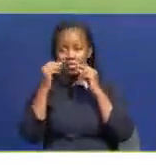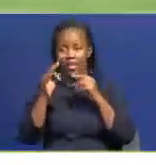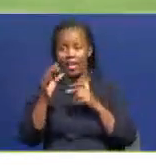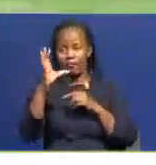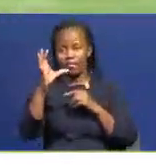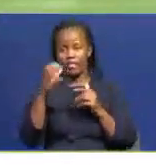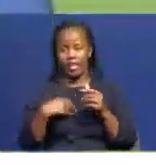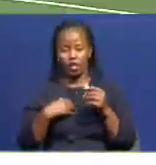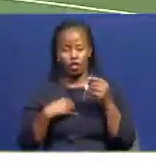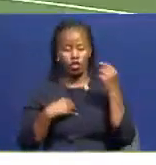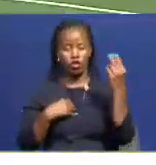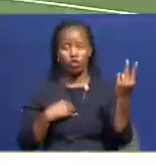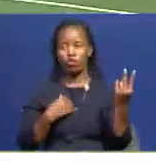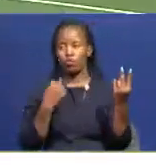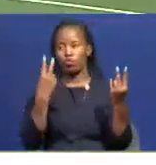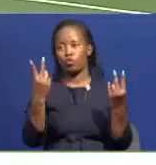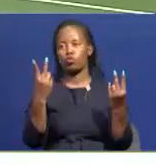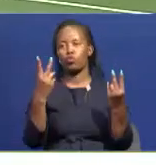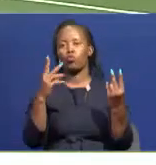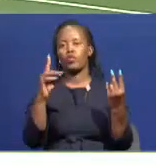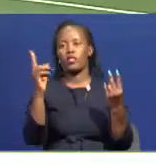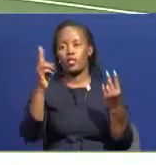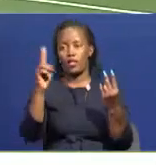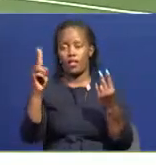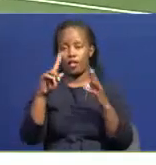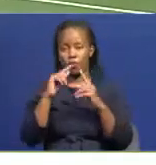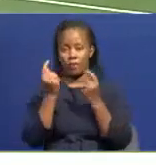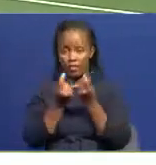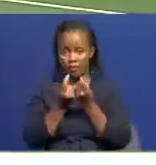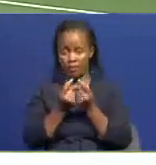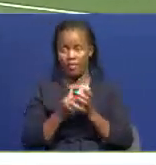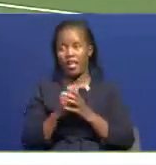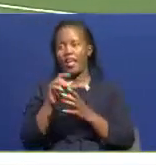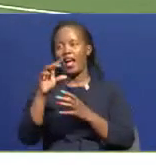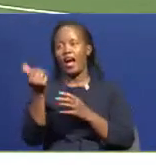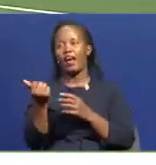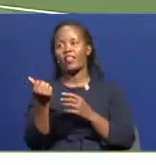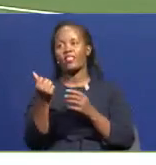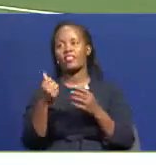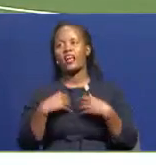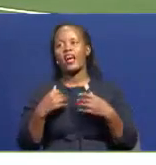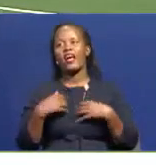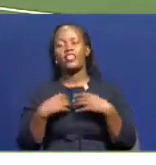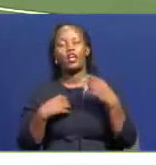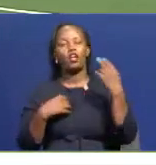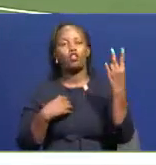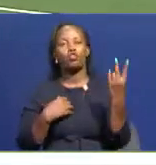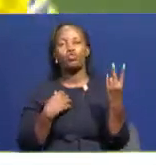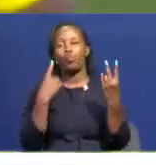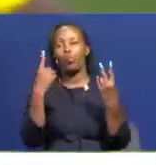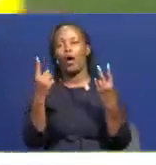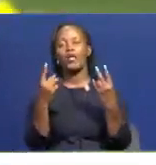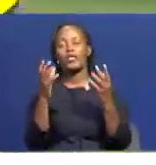Nairobi City Stars. Sofapaka beat Posta Rangers 2-1 in a match played at Kenyatta Stadium in Machakos.